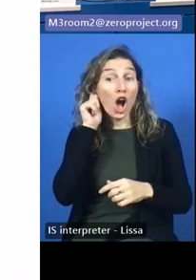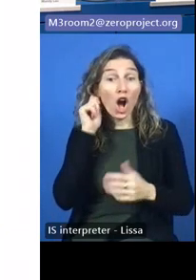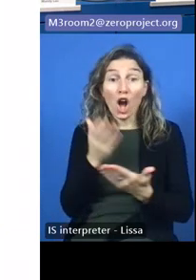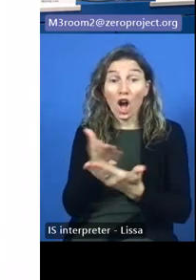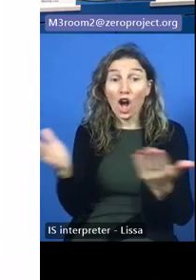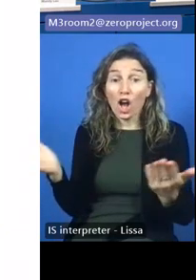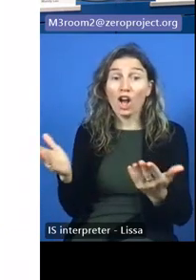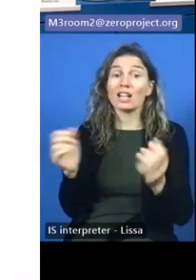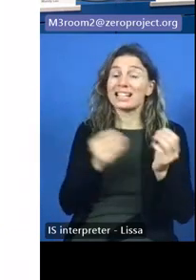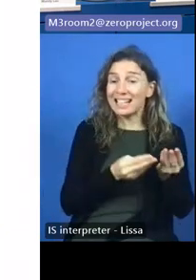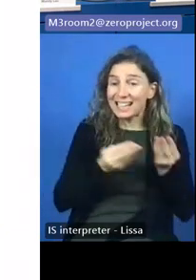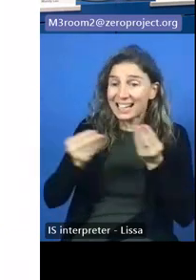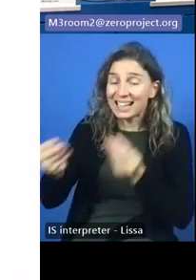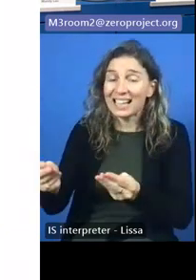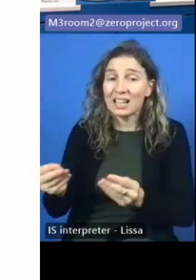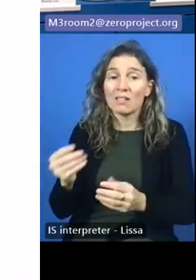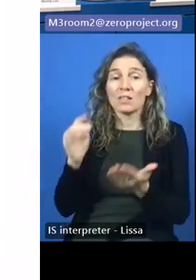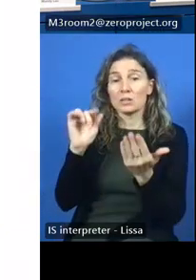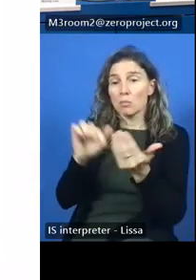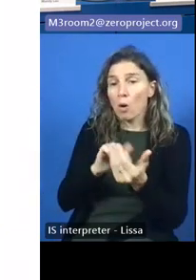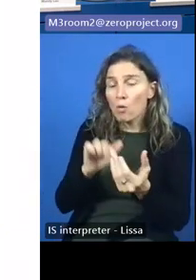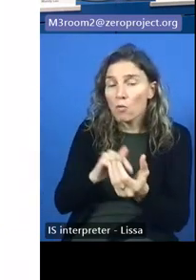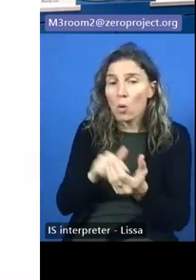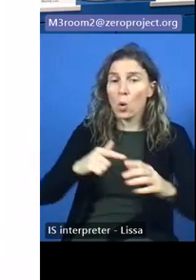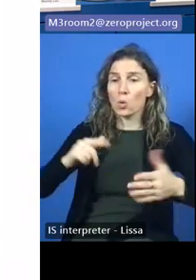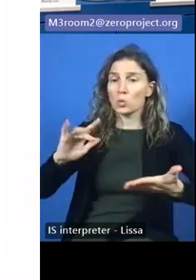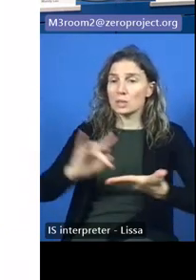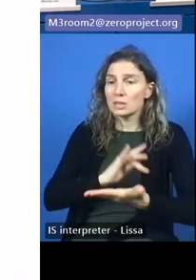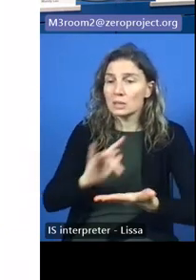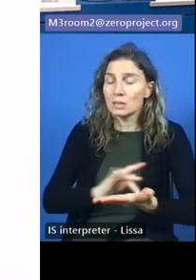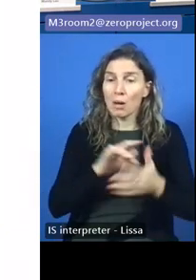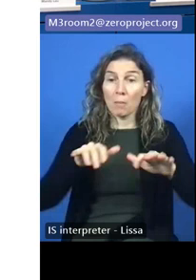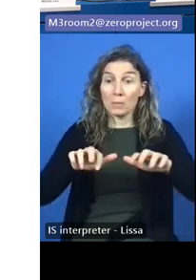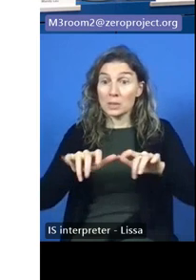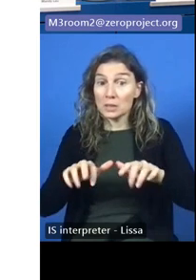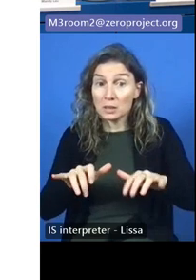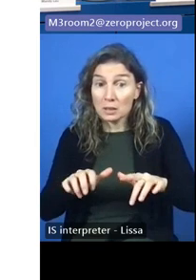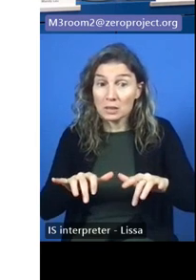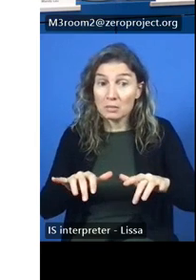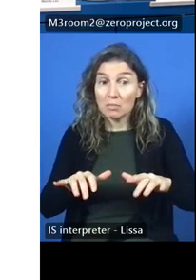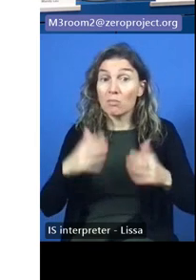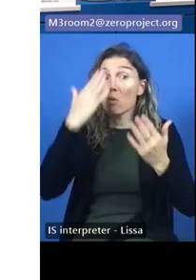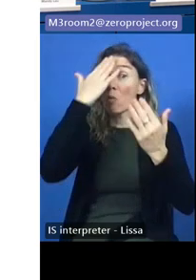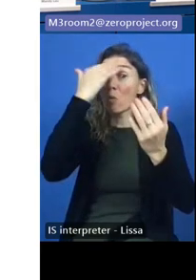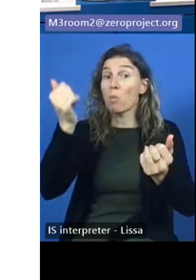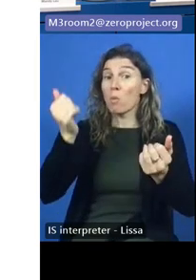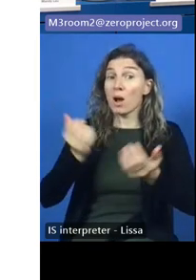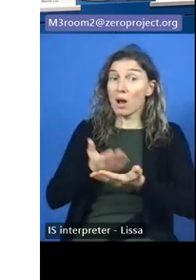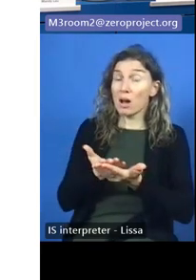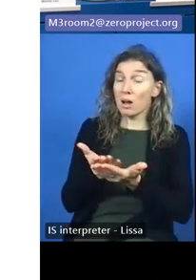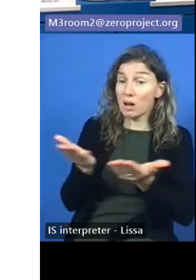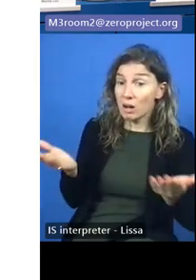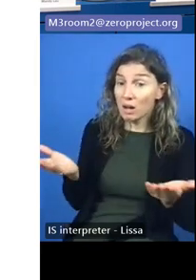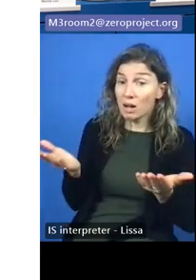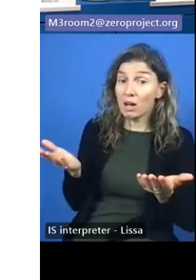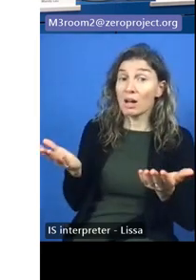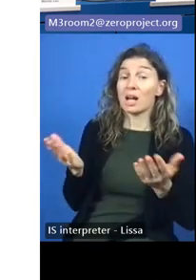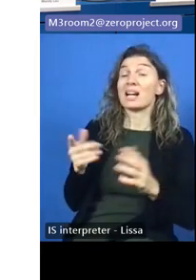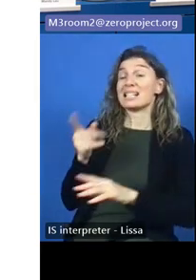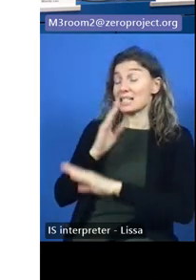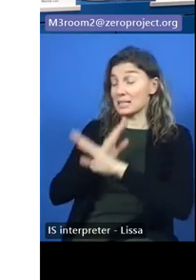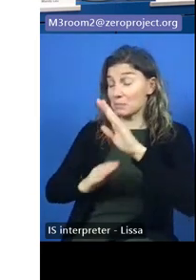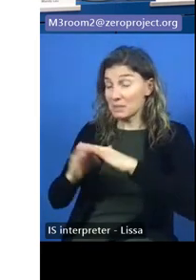smartphones, desktops, and laptops. Women and girls living in extreme poverty, with disabilities, living